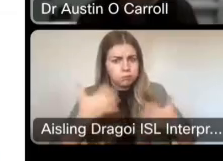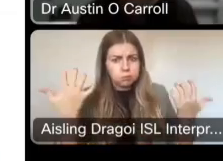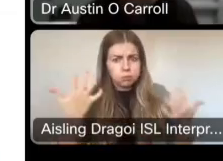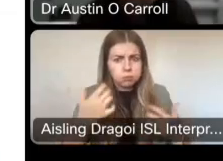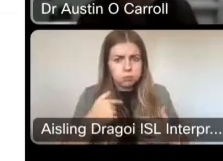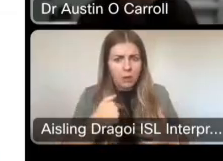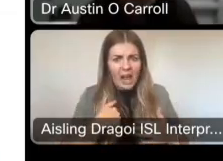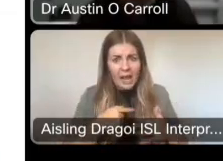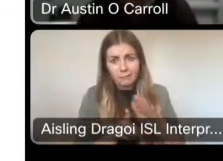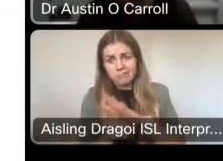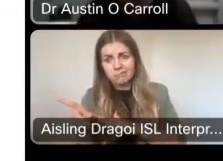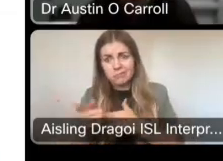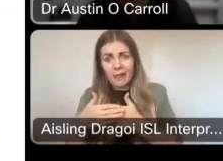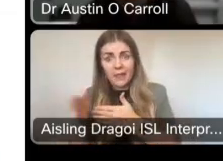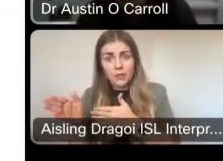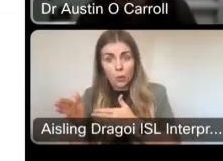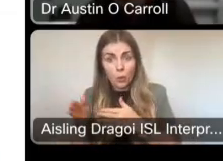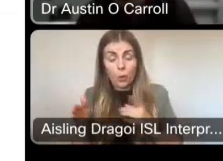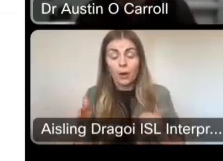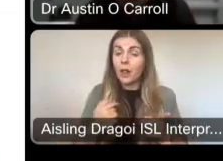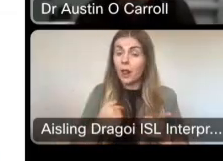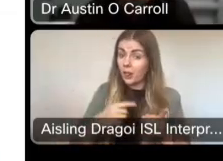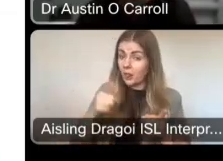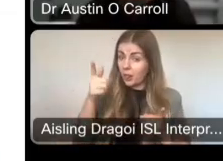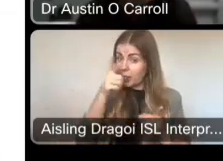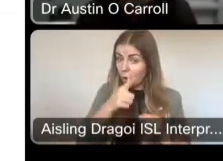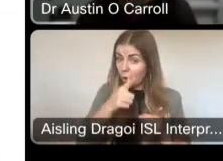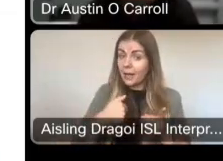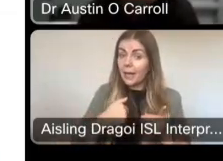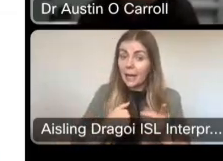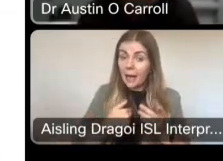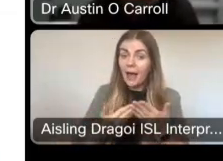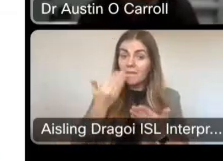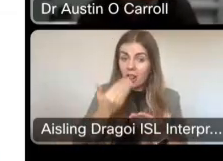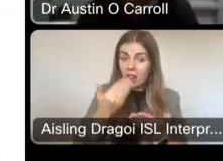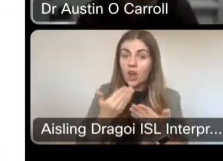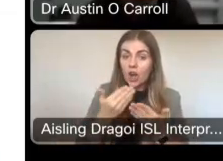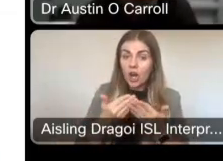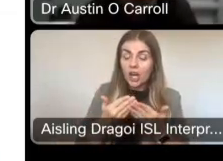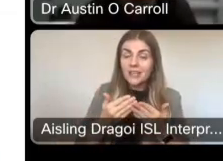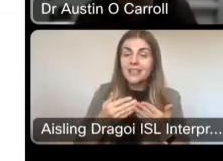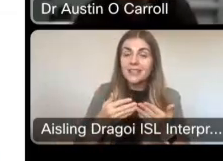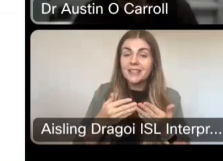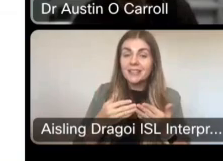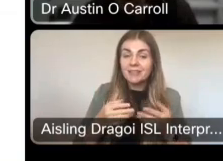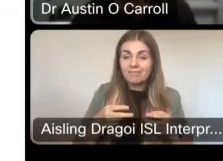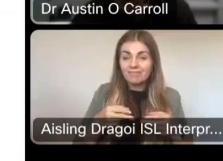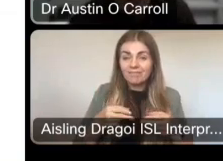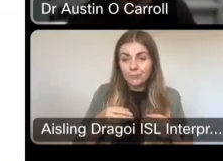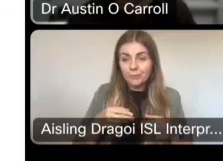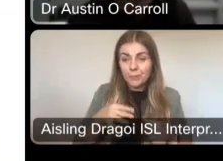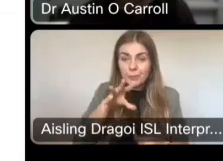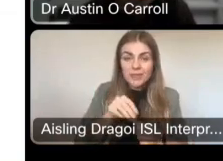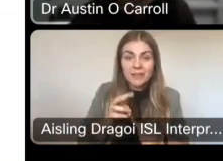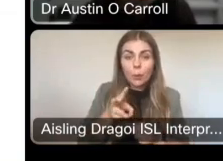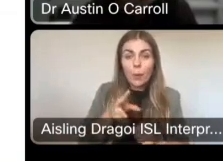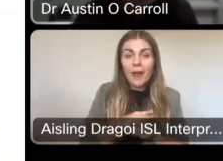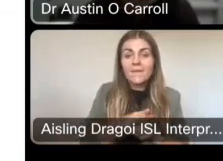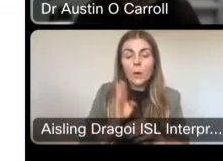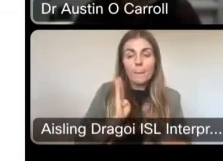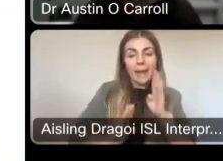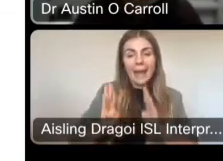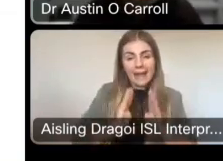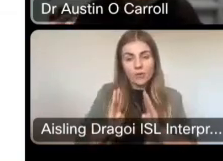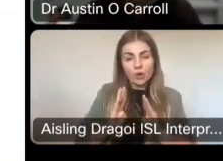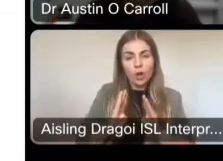door. Now, luckily, I have learned a technique in medicine behavioral technique, which is